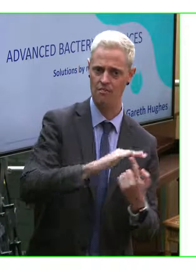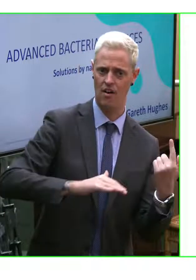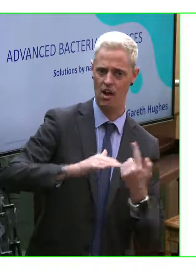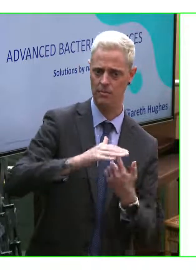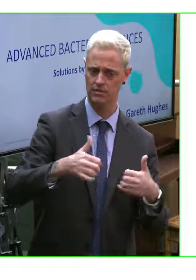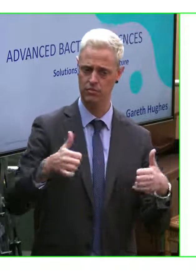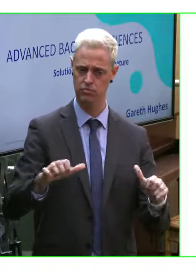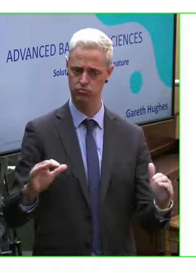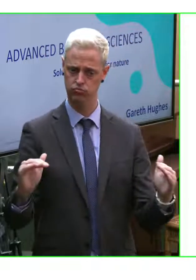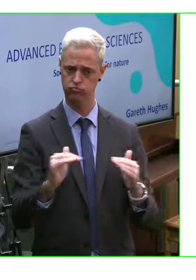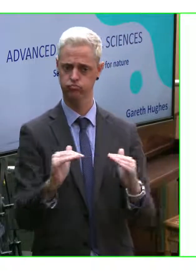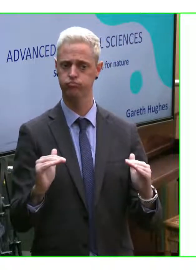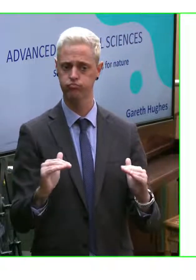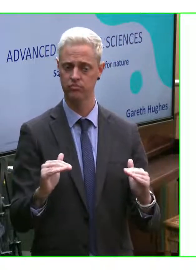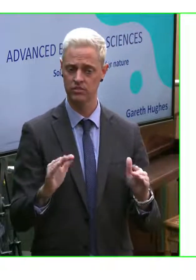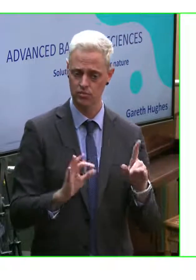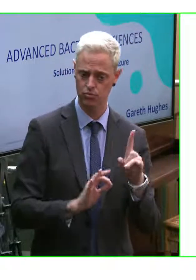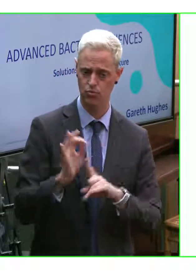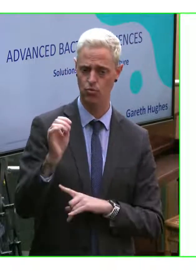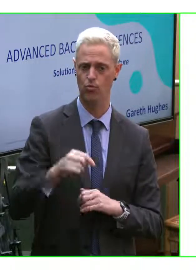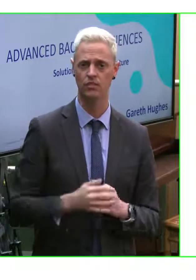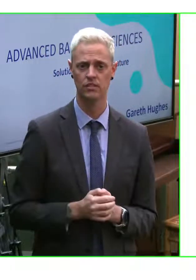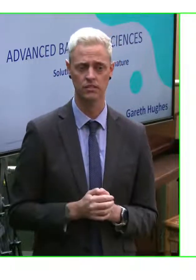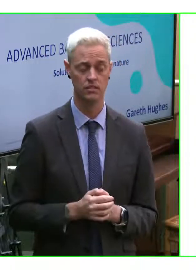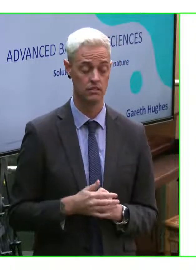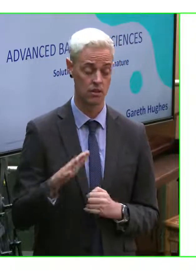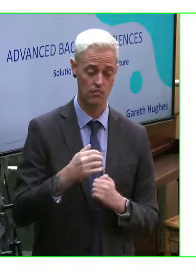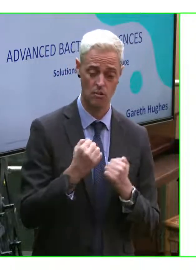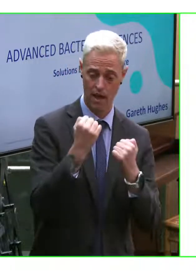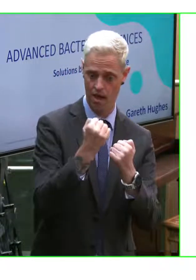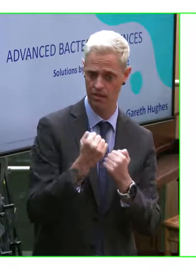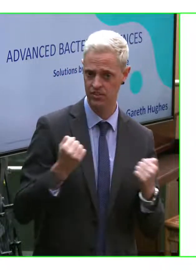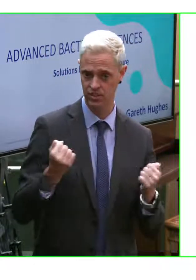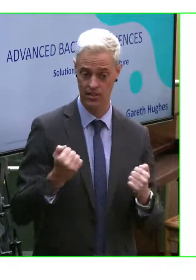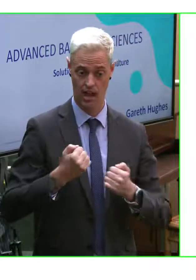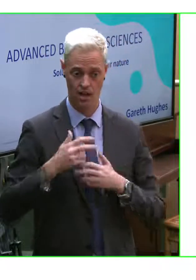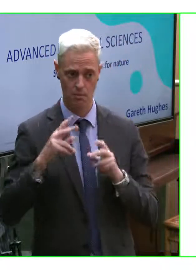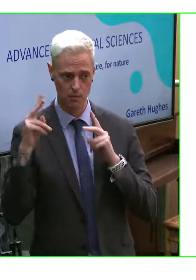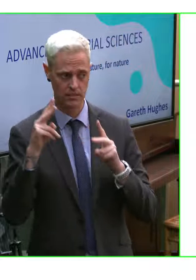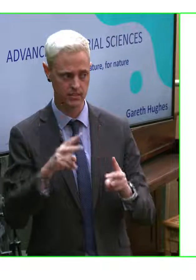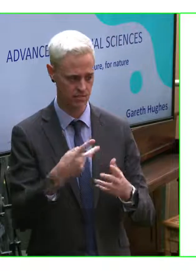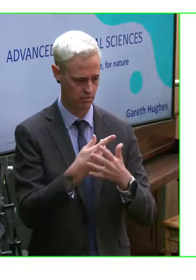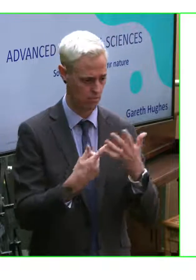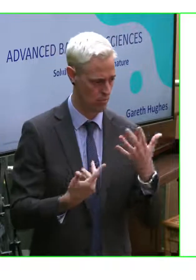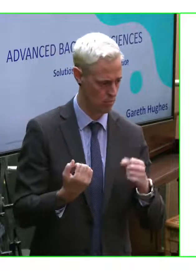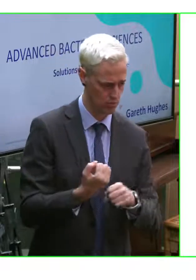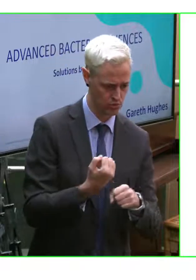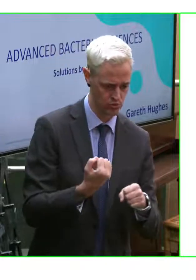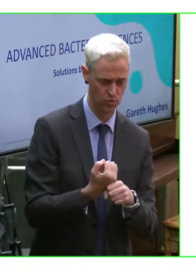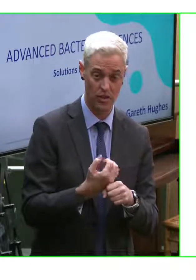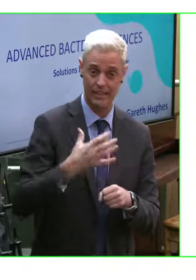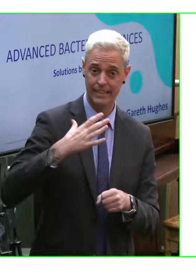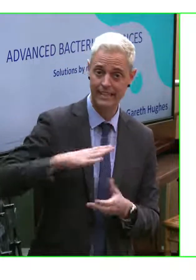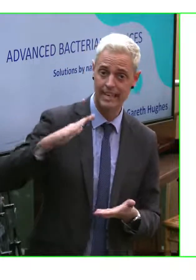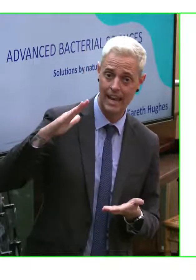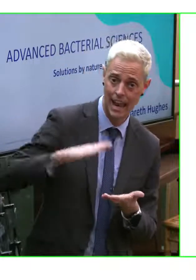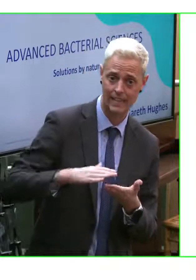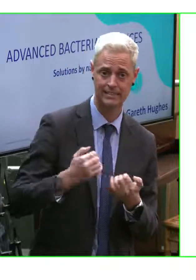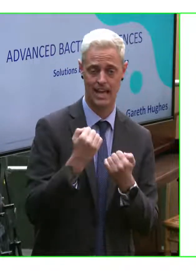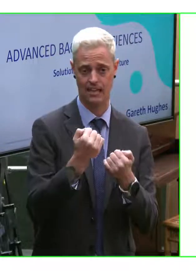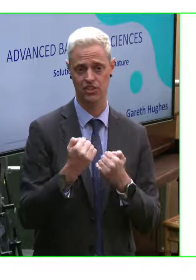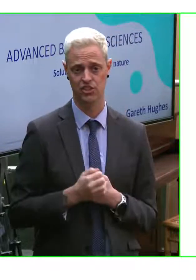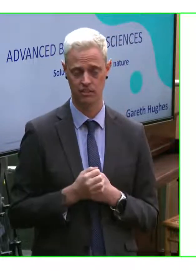do things better? From an energy perspective, everything that we do requires less energy,